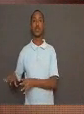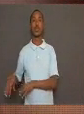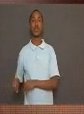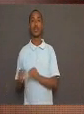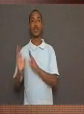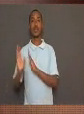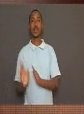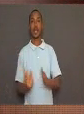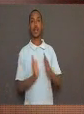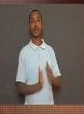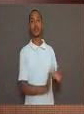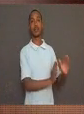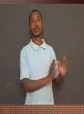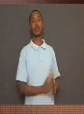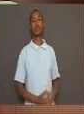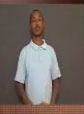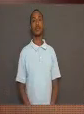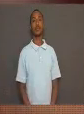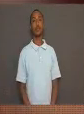Students, let's get ready.